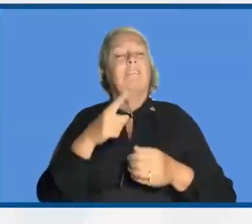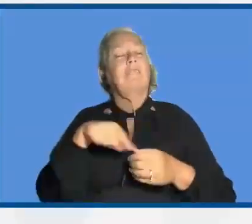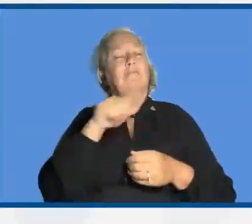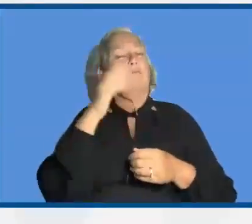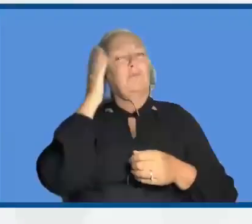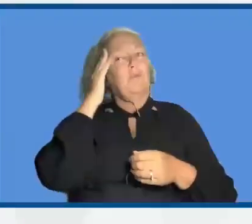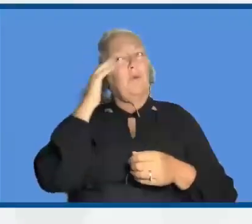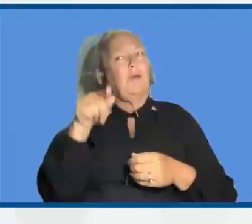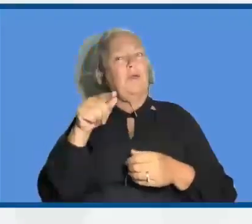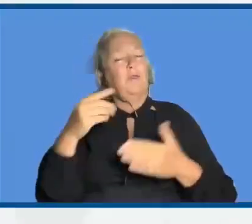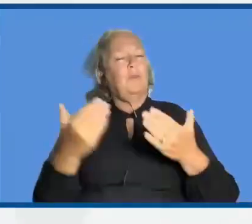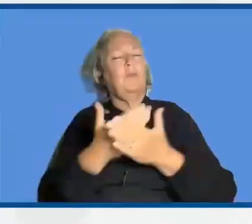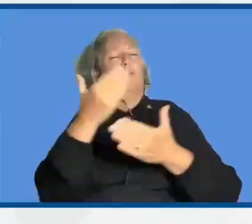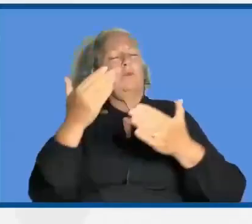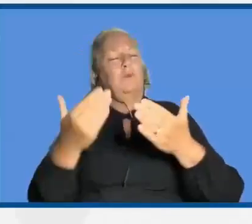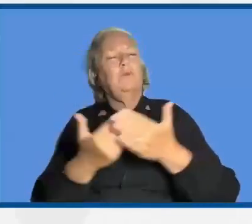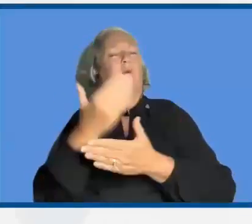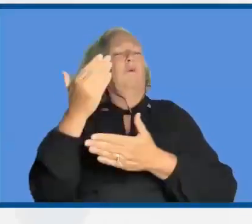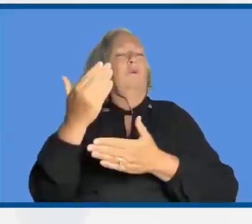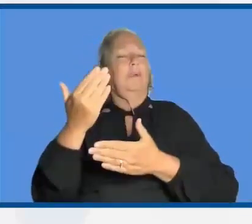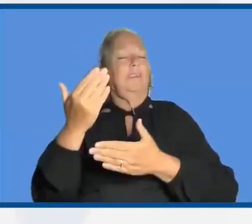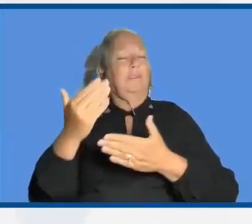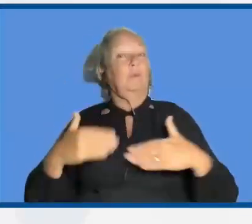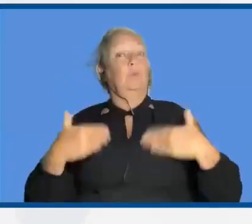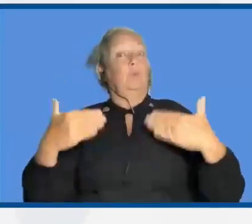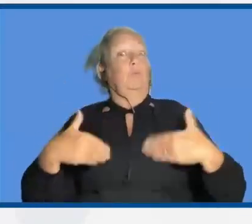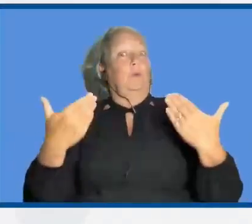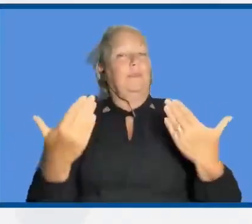topic, without a doubt, is one of their priorities.